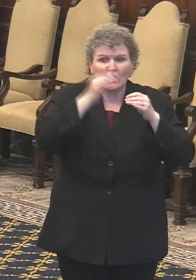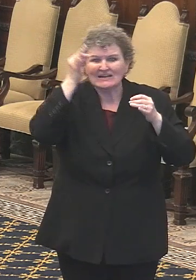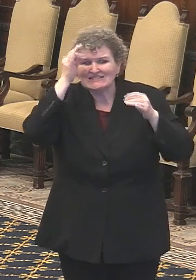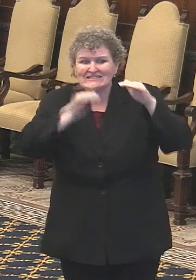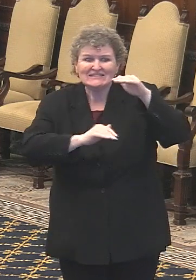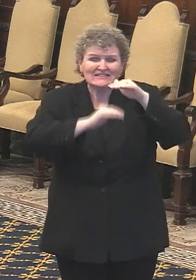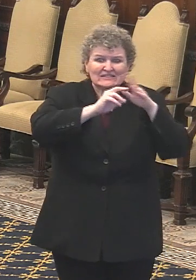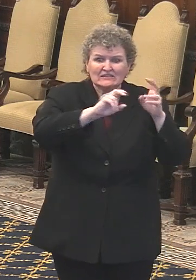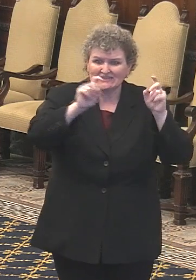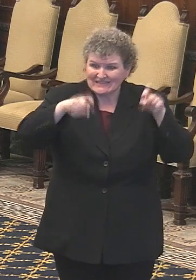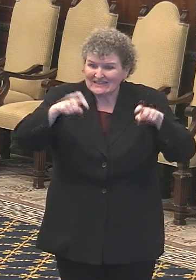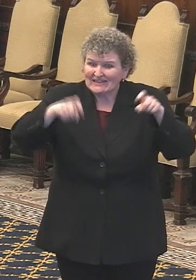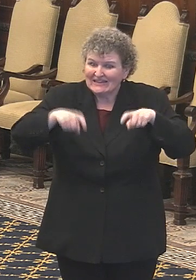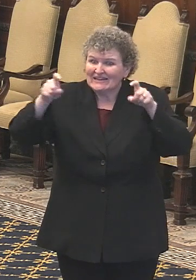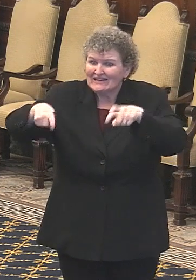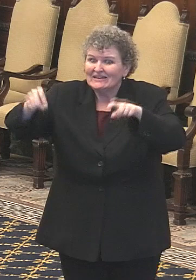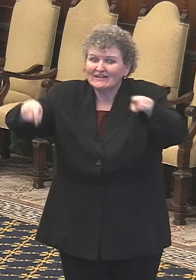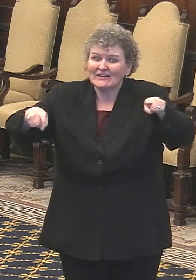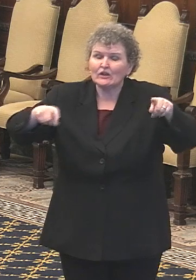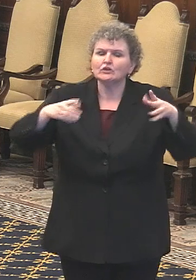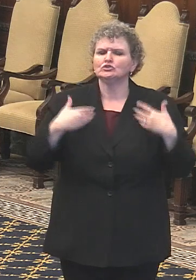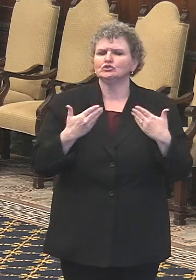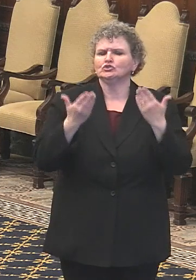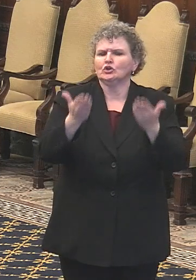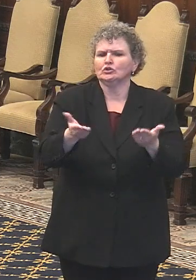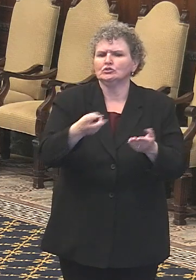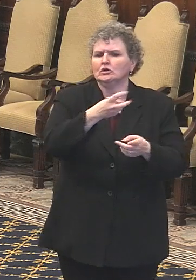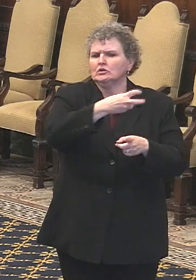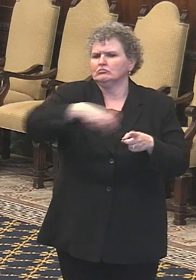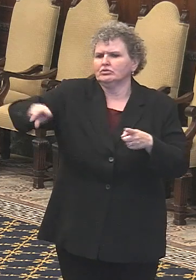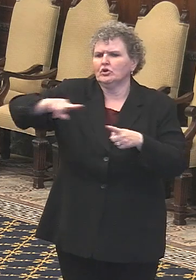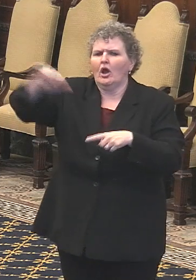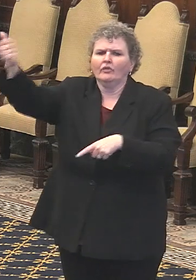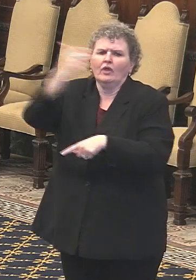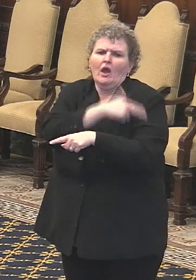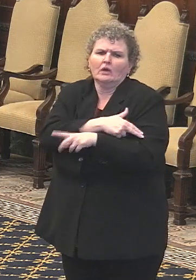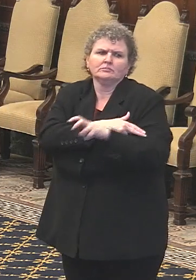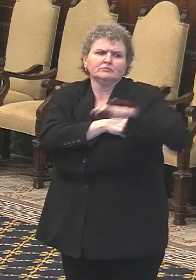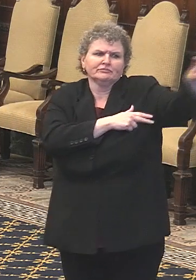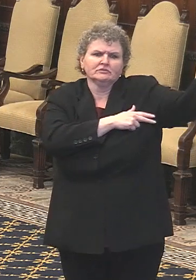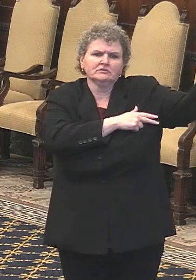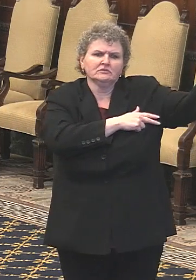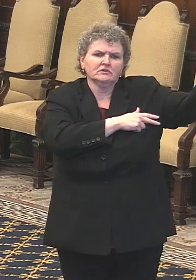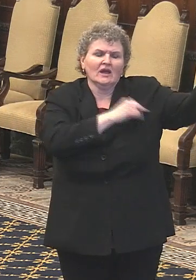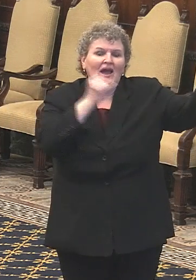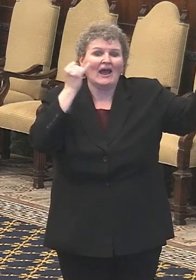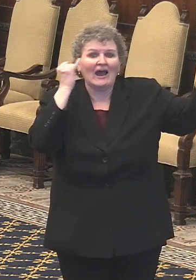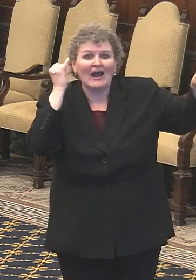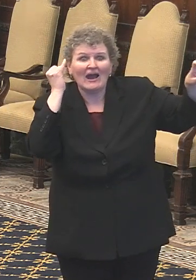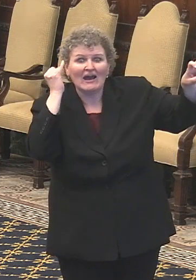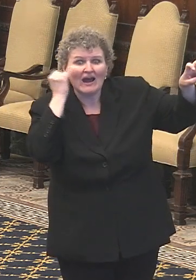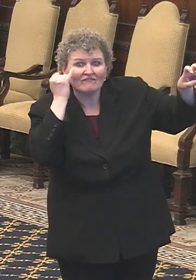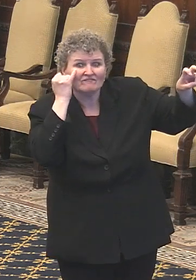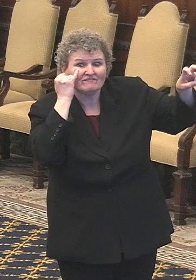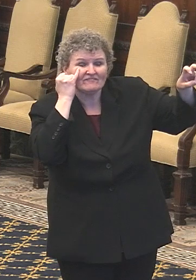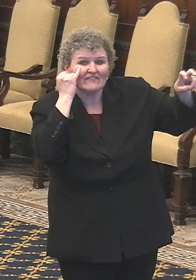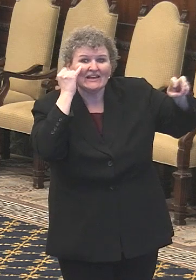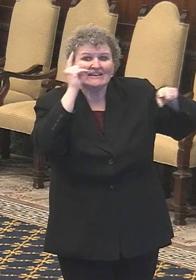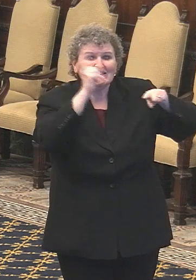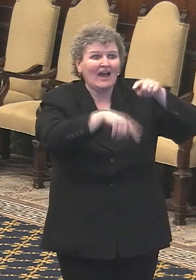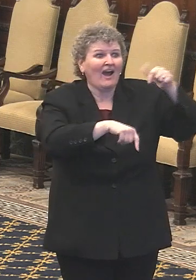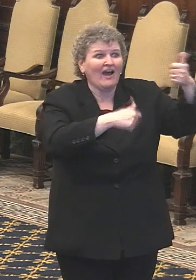elsewhere, we're saying your first step should be to transfer patients to another hospital that has capacity. If for some reason they can't do that, then and they have